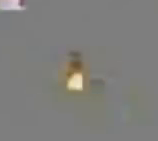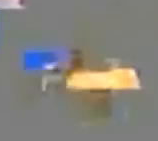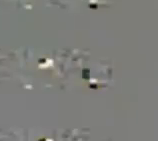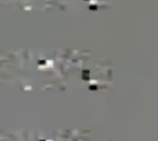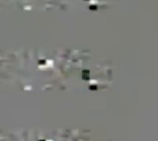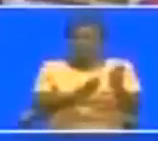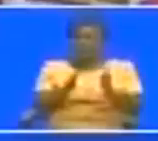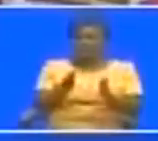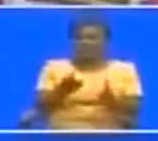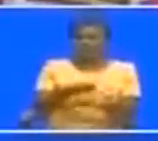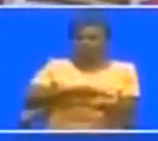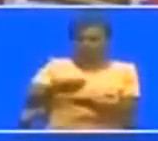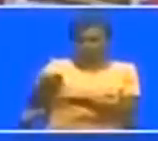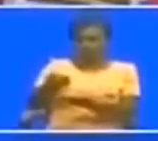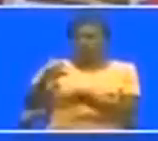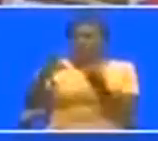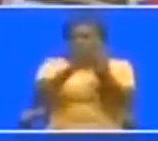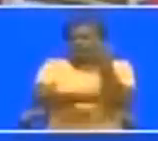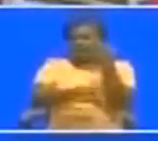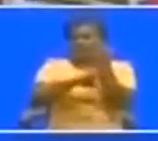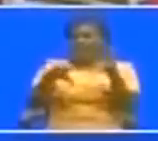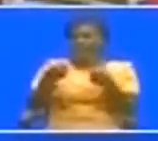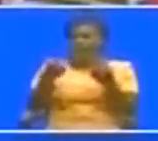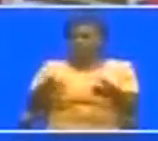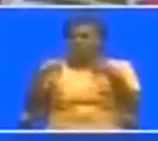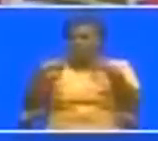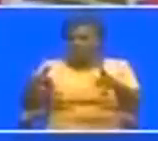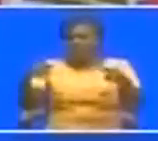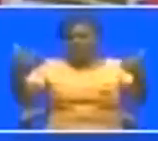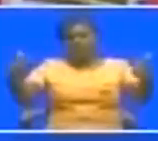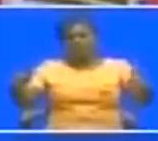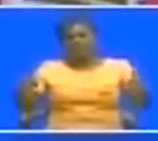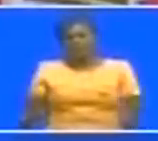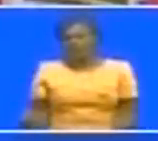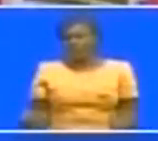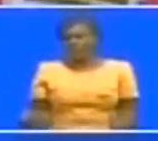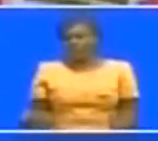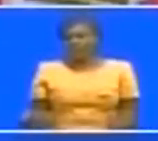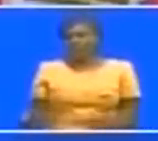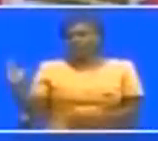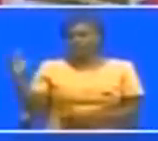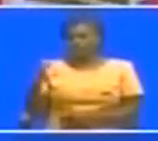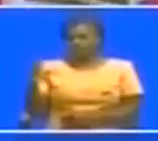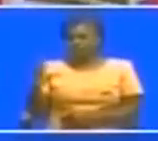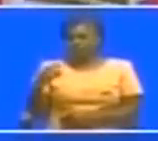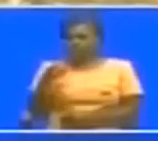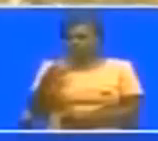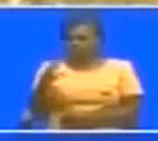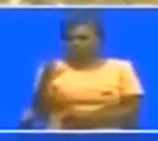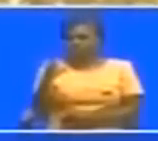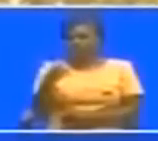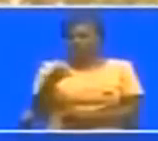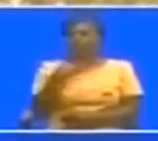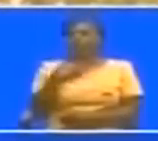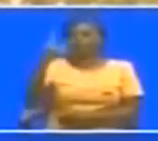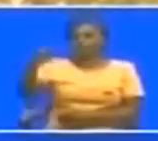Uchumi has stores in both countries but has not announced how much it would be raising from the sale. Uchumi has written to the Capital Markets Authority